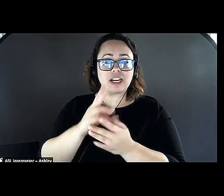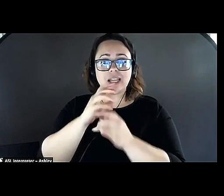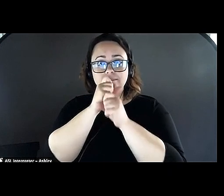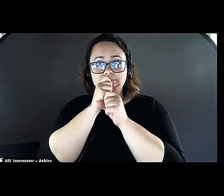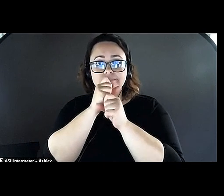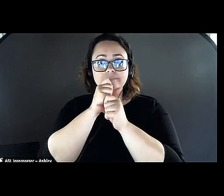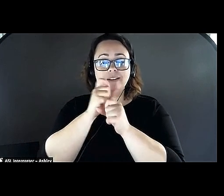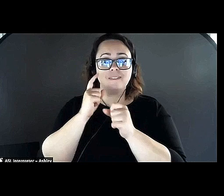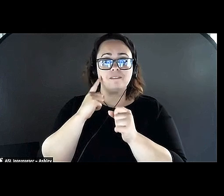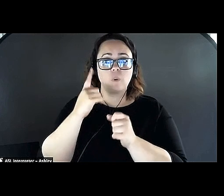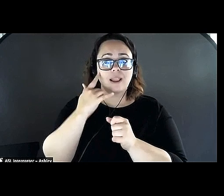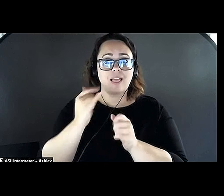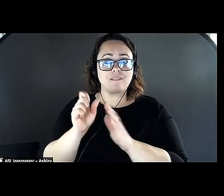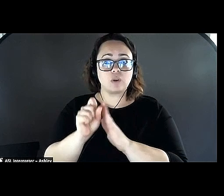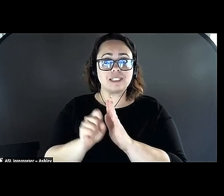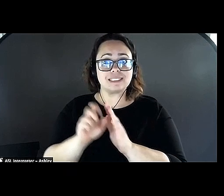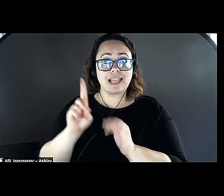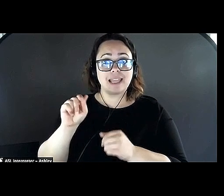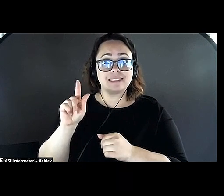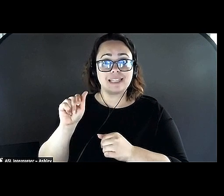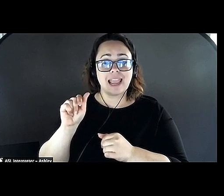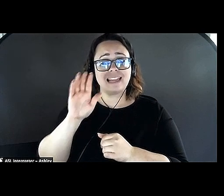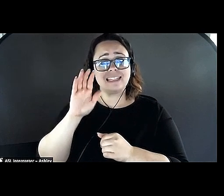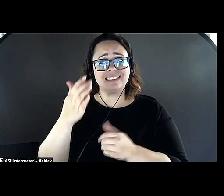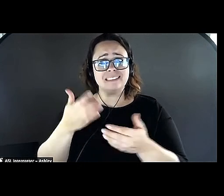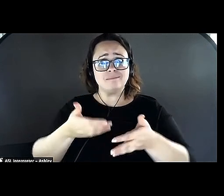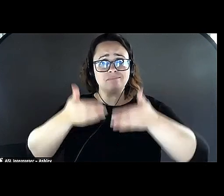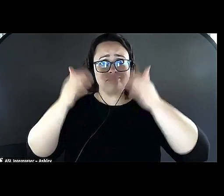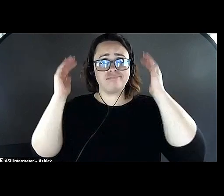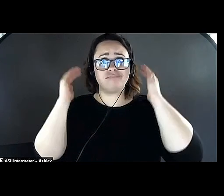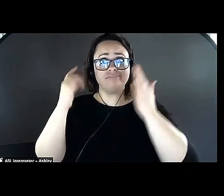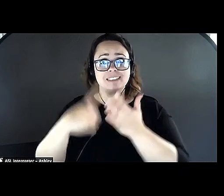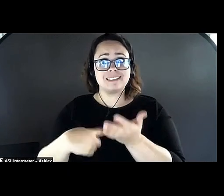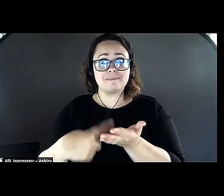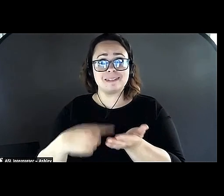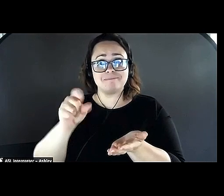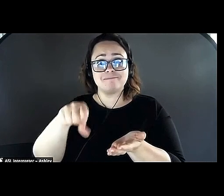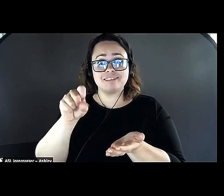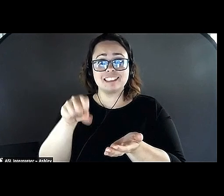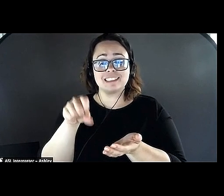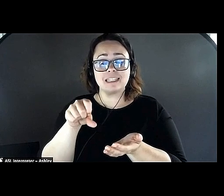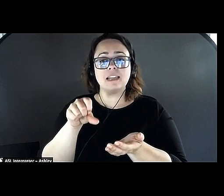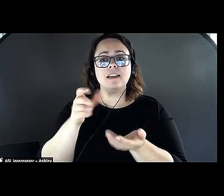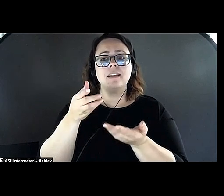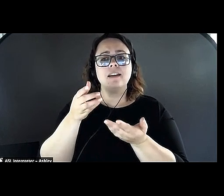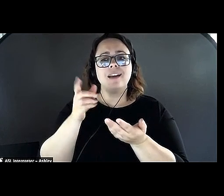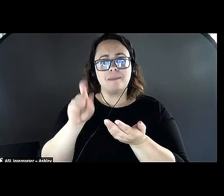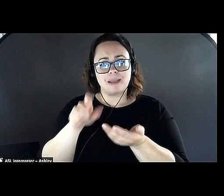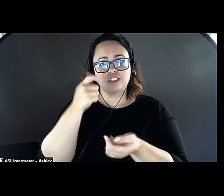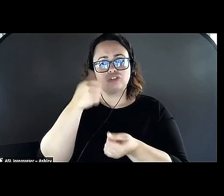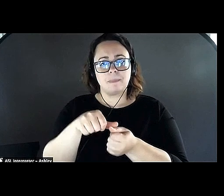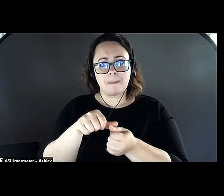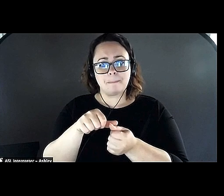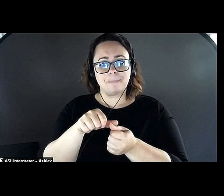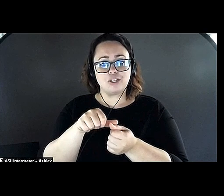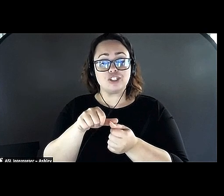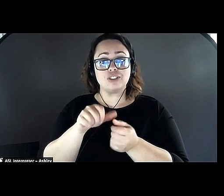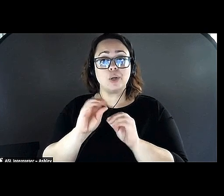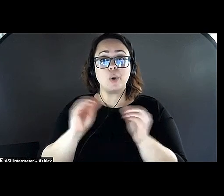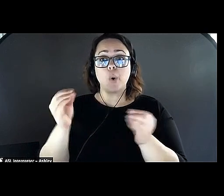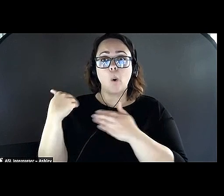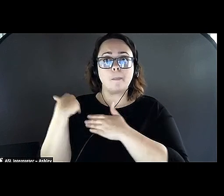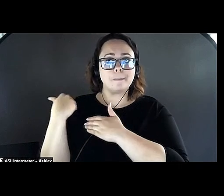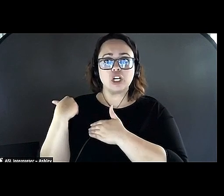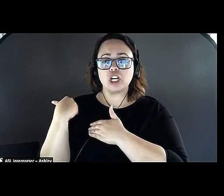of California state data seems overwhelming at times, let us remember that there is no burden